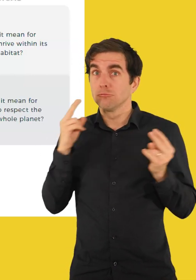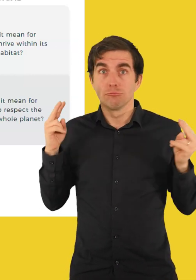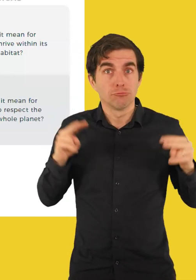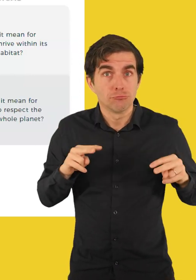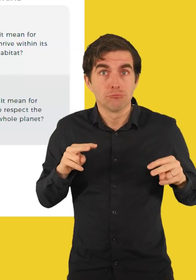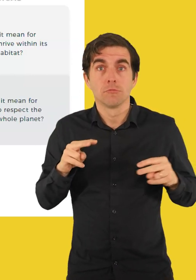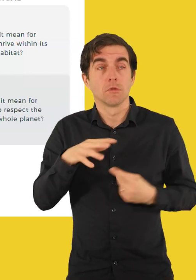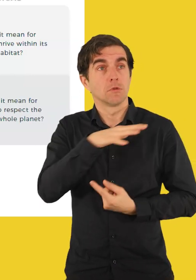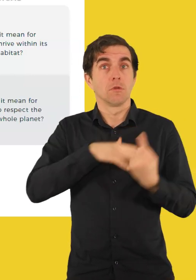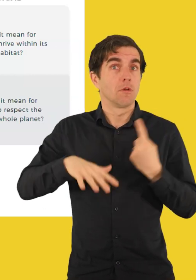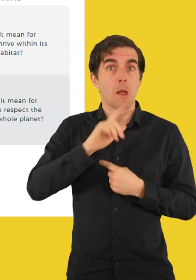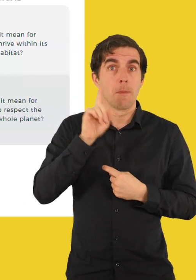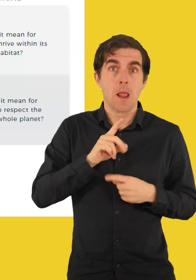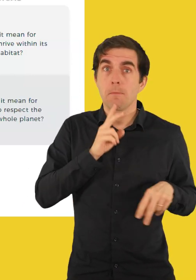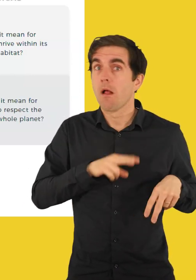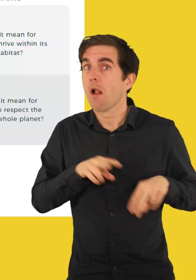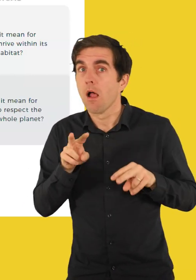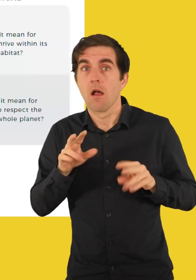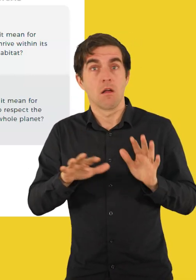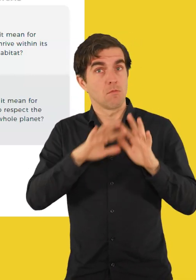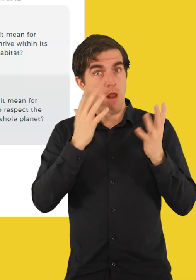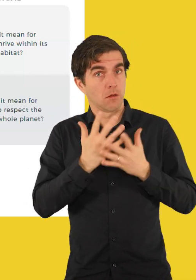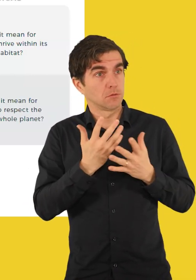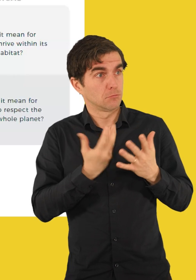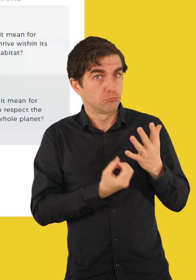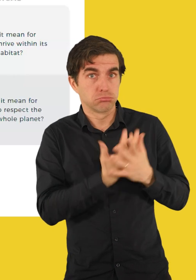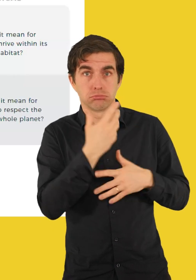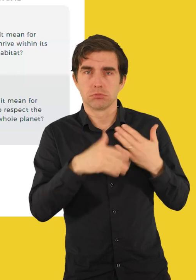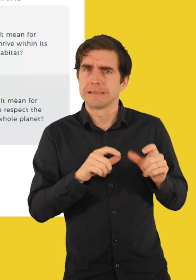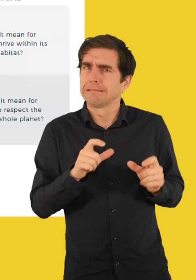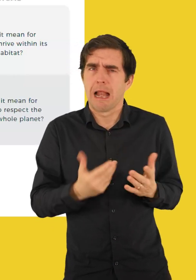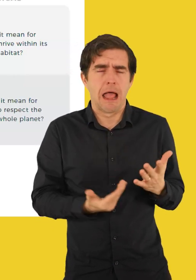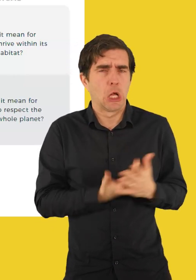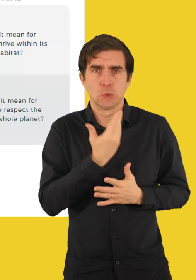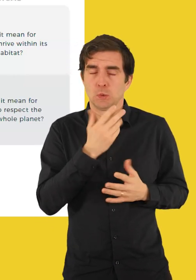global social lens and the global ecological lens, was still quite new.